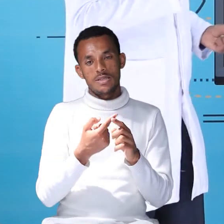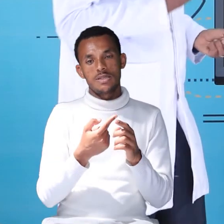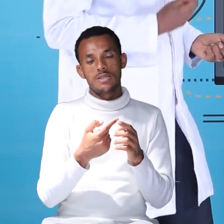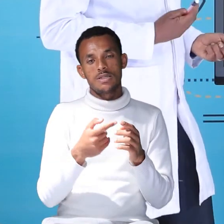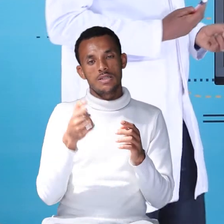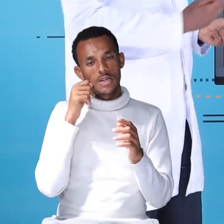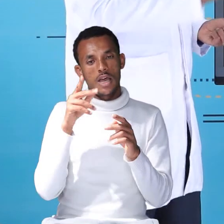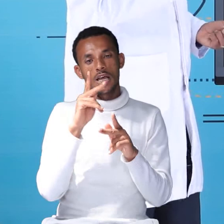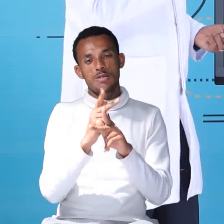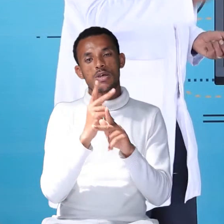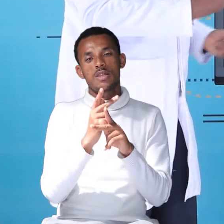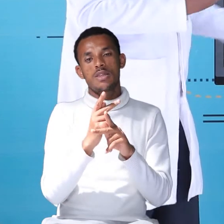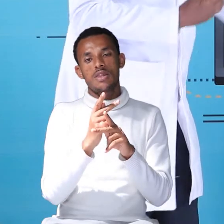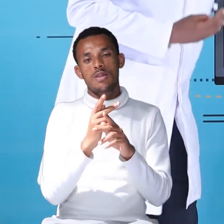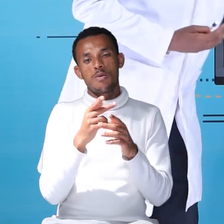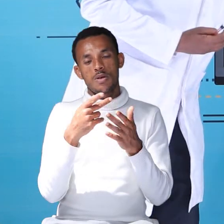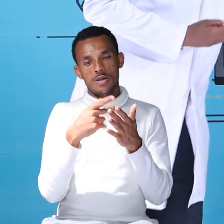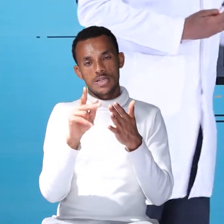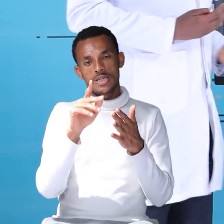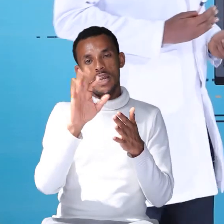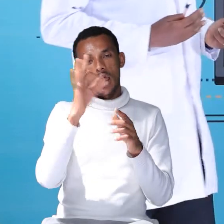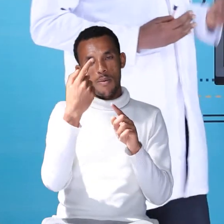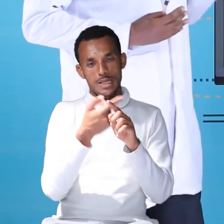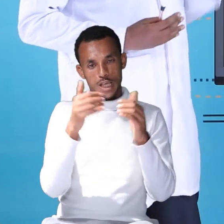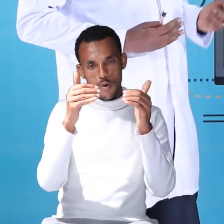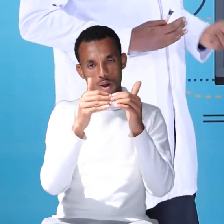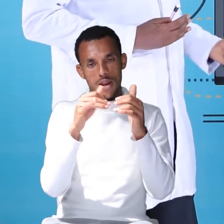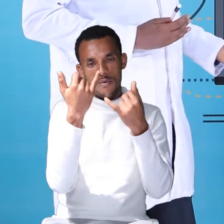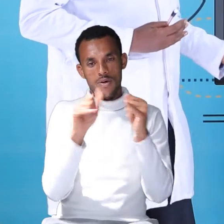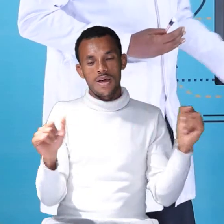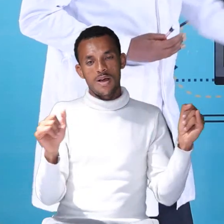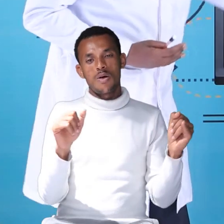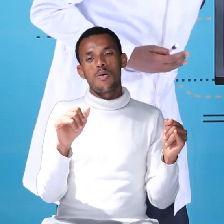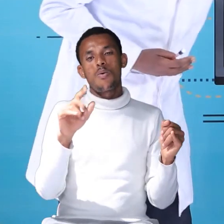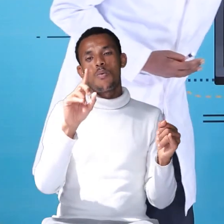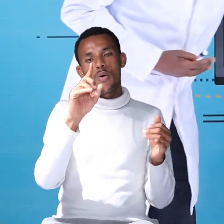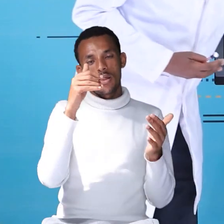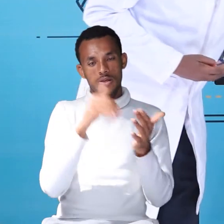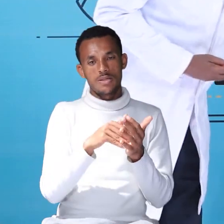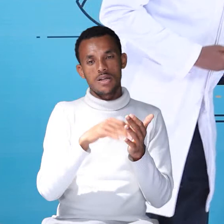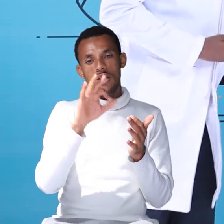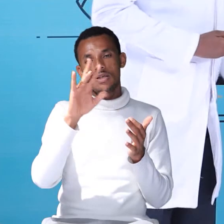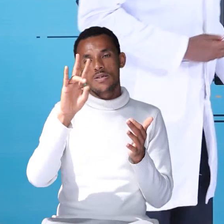what is he expecting? She wanted to pay this amount with 9 months equally. So divide